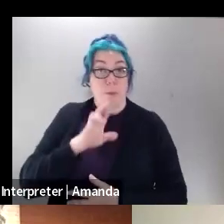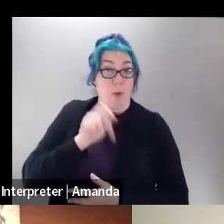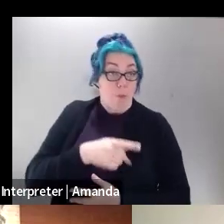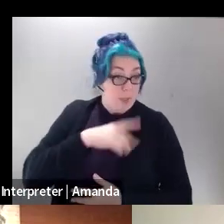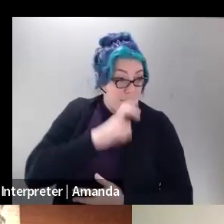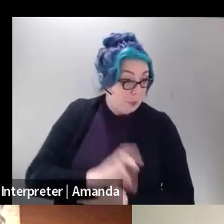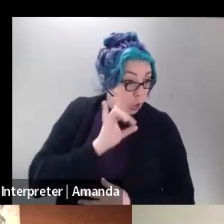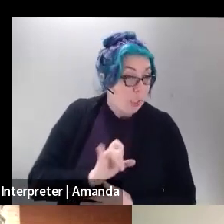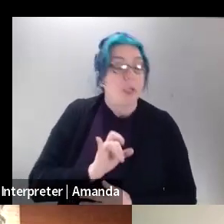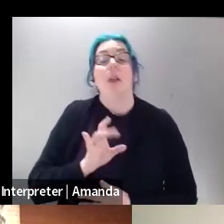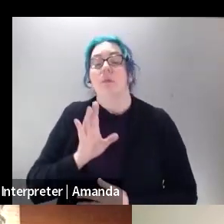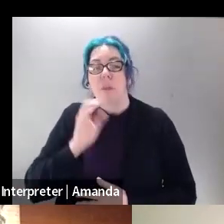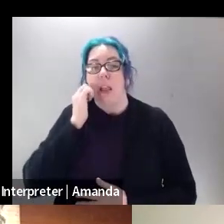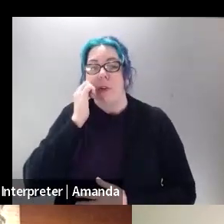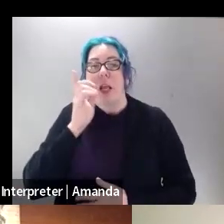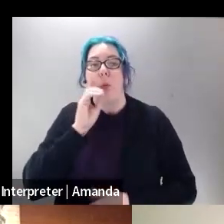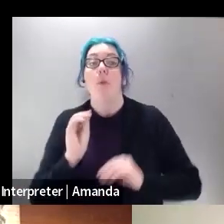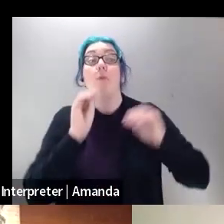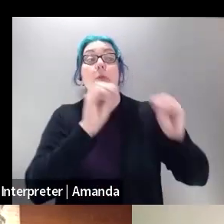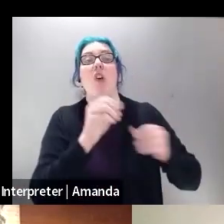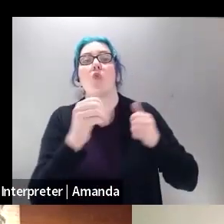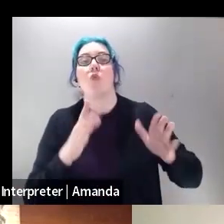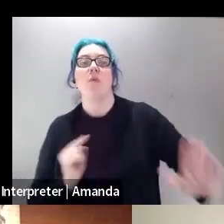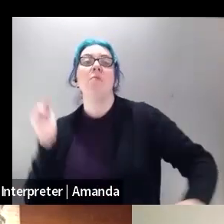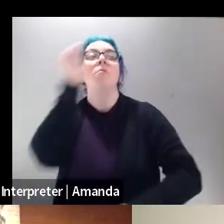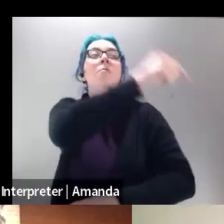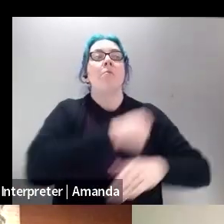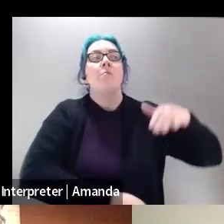word. I want to totally